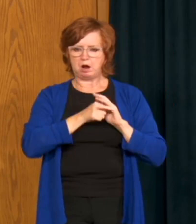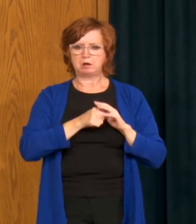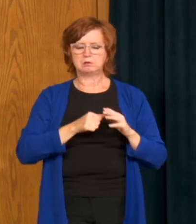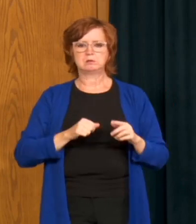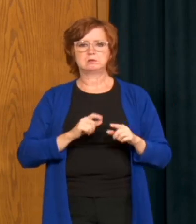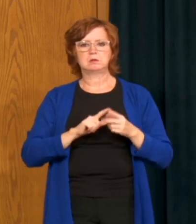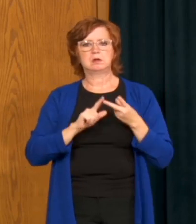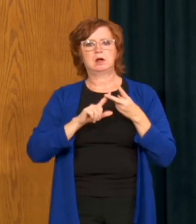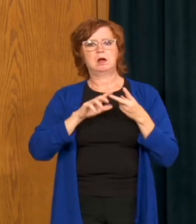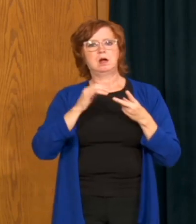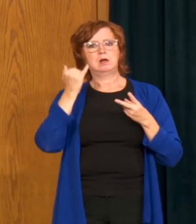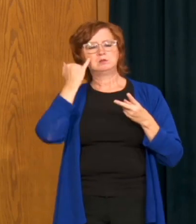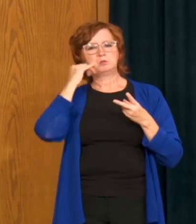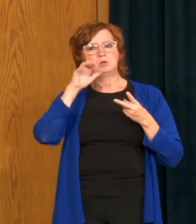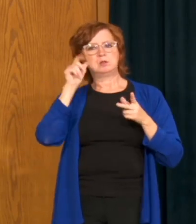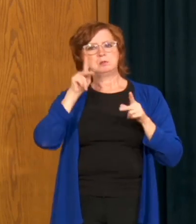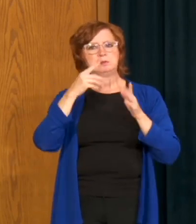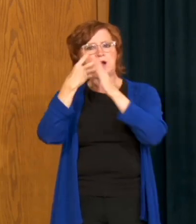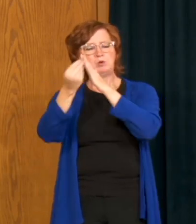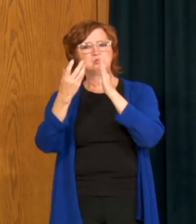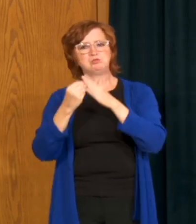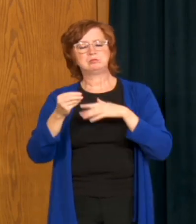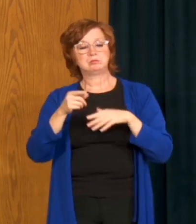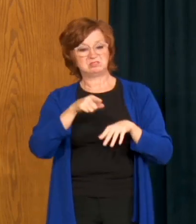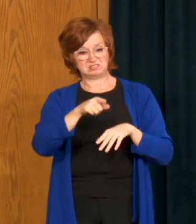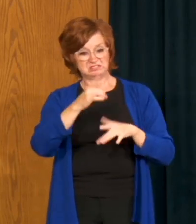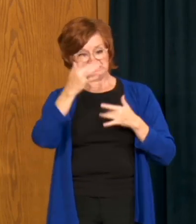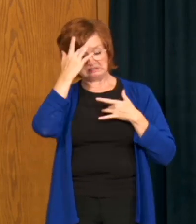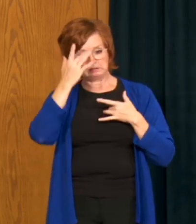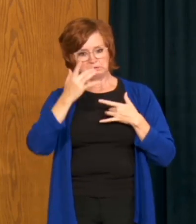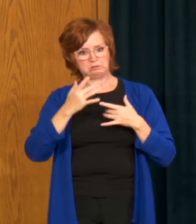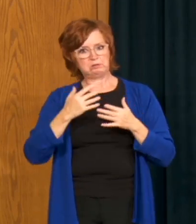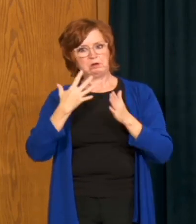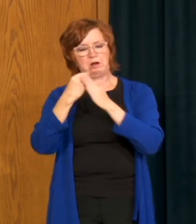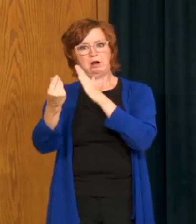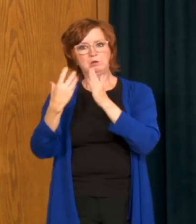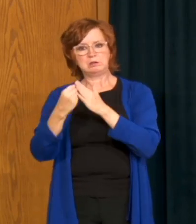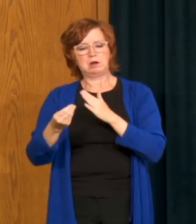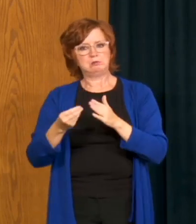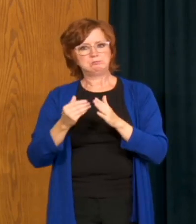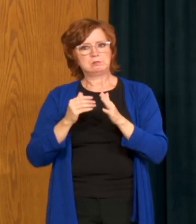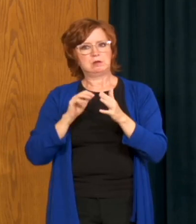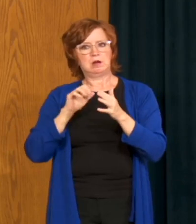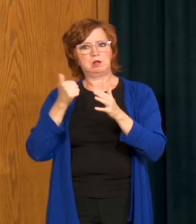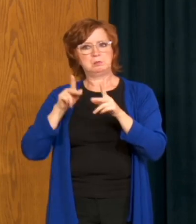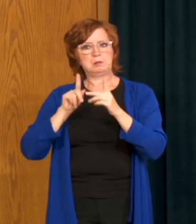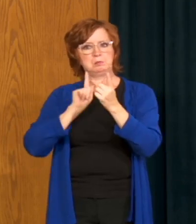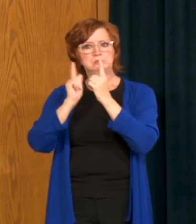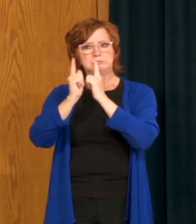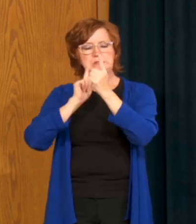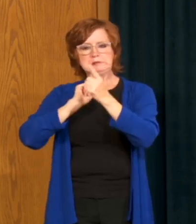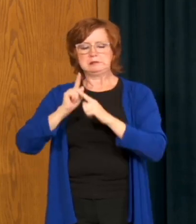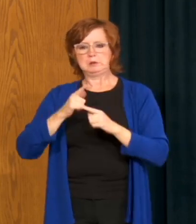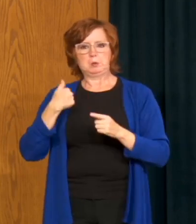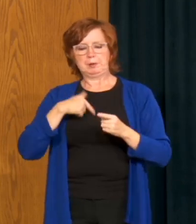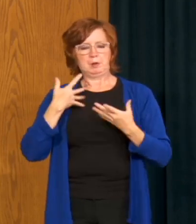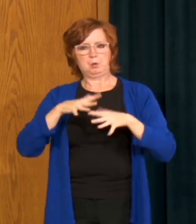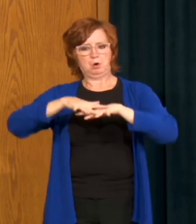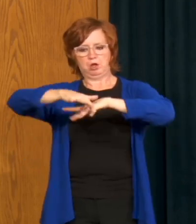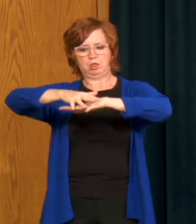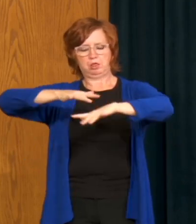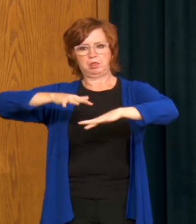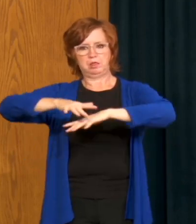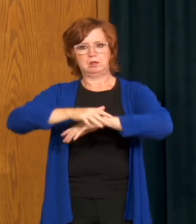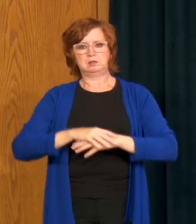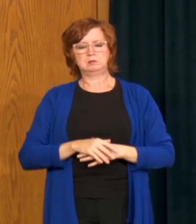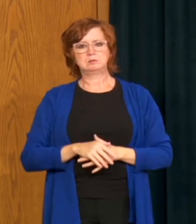about. And then, of course, contact tracing is the other thing, that the earlier you get tested and if you're positive, having a low number of contacts is